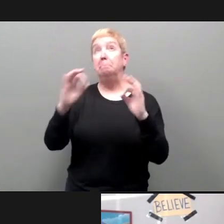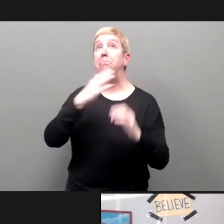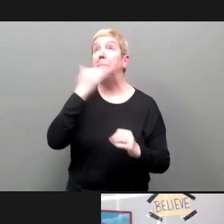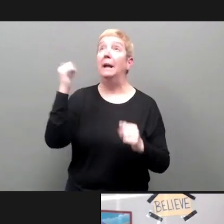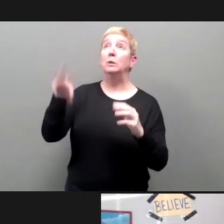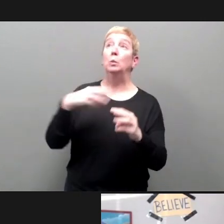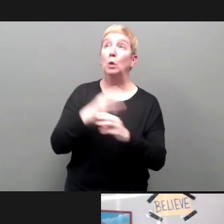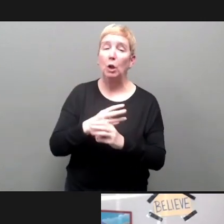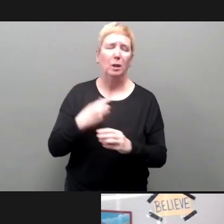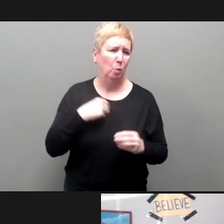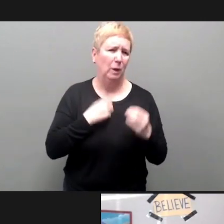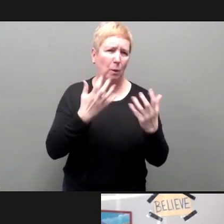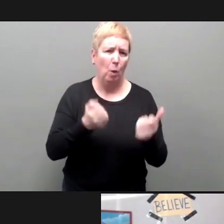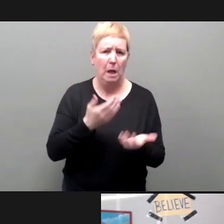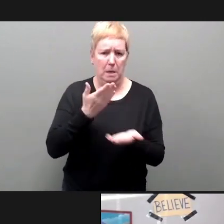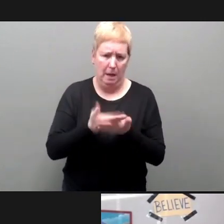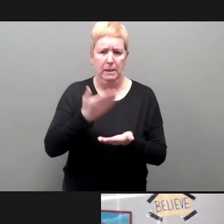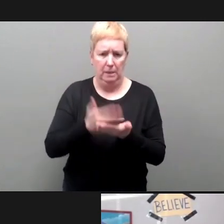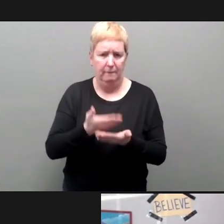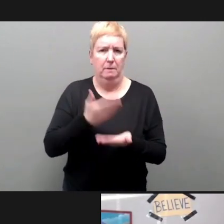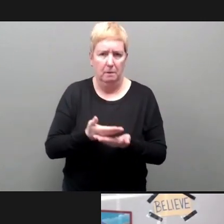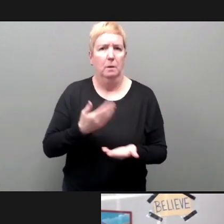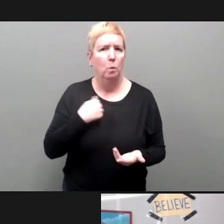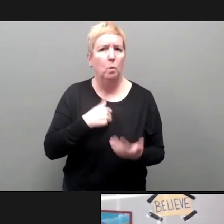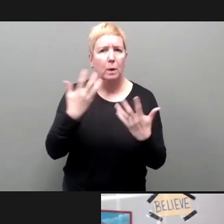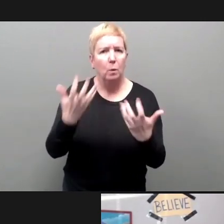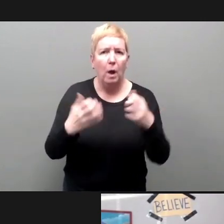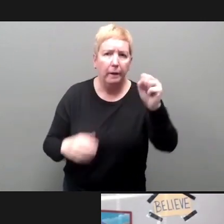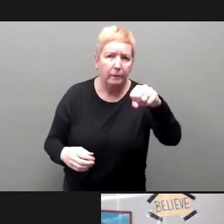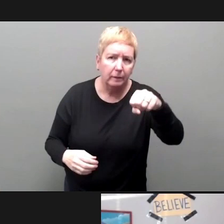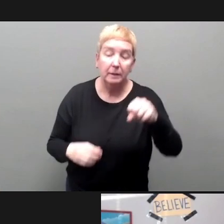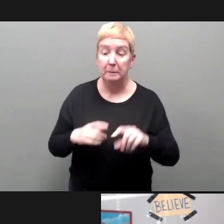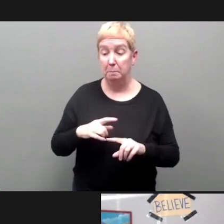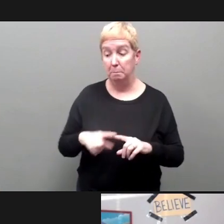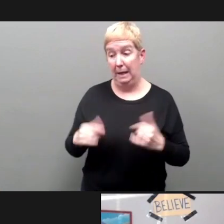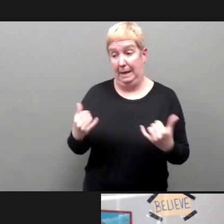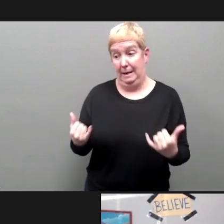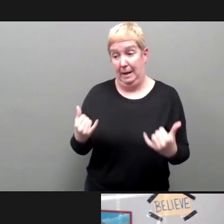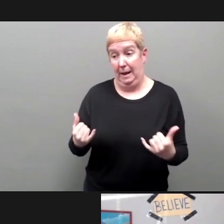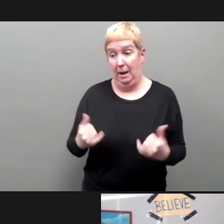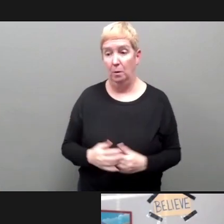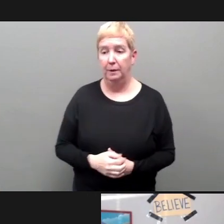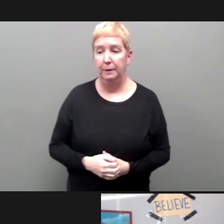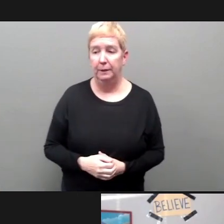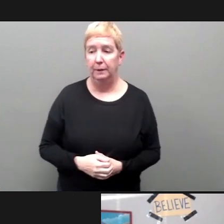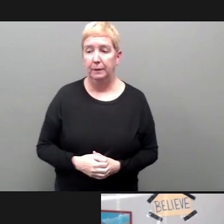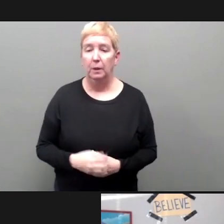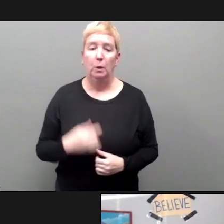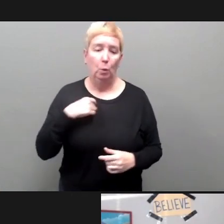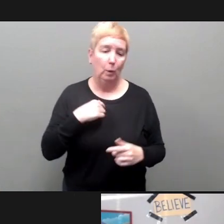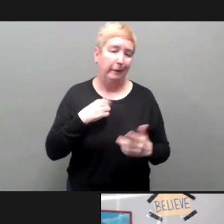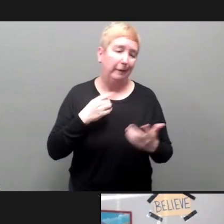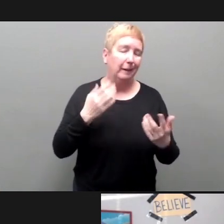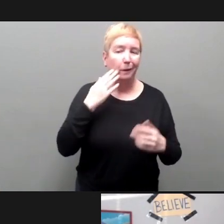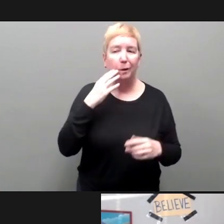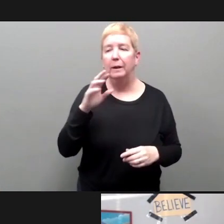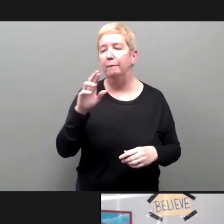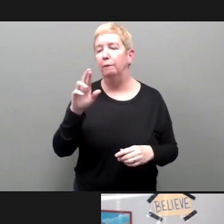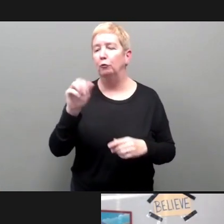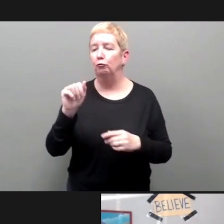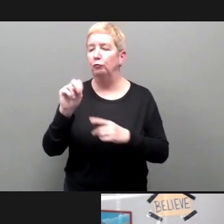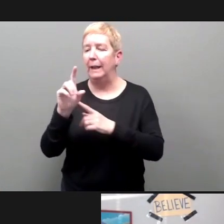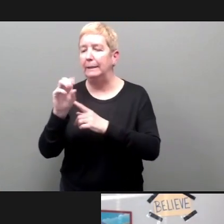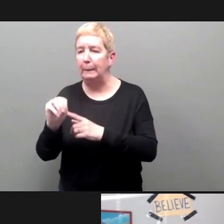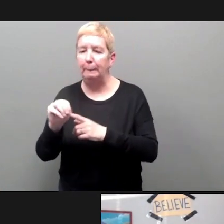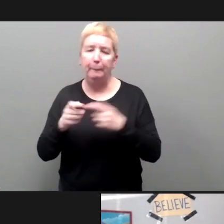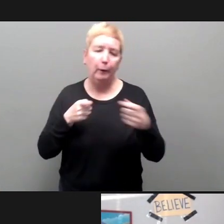like really solid, hard evidence. And right now, I think the randomized controlled trial where you have half the